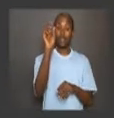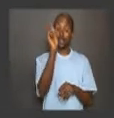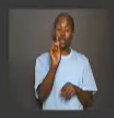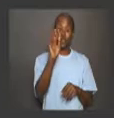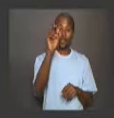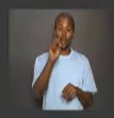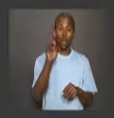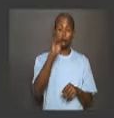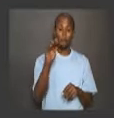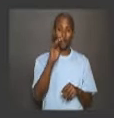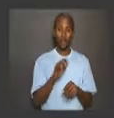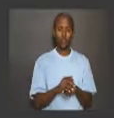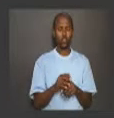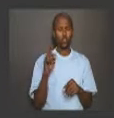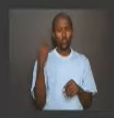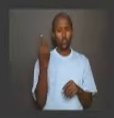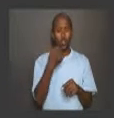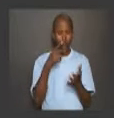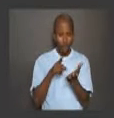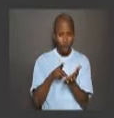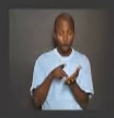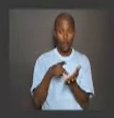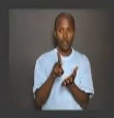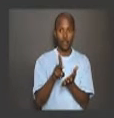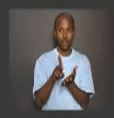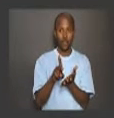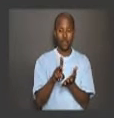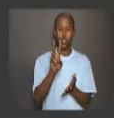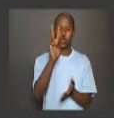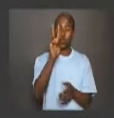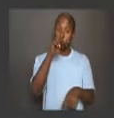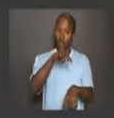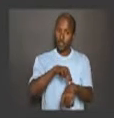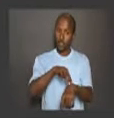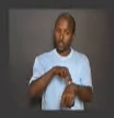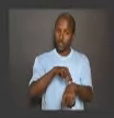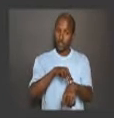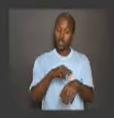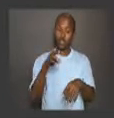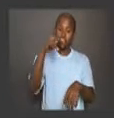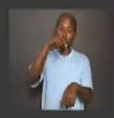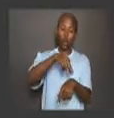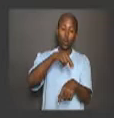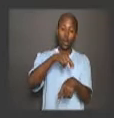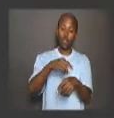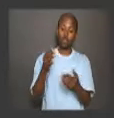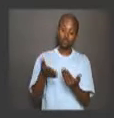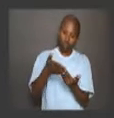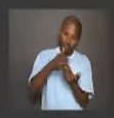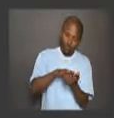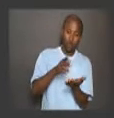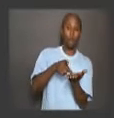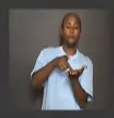public holidays is usually paid at twice the regular rate and is